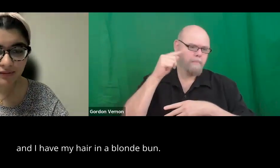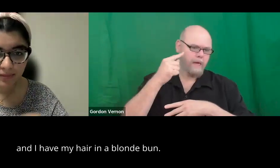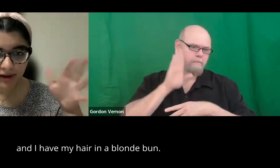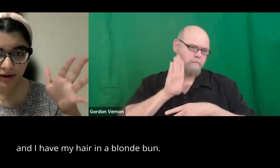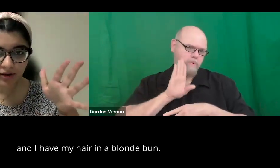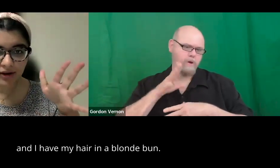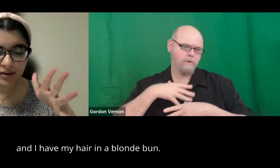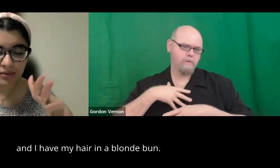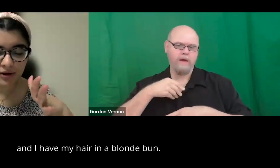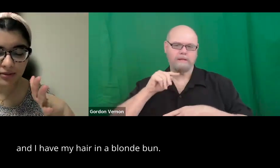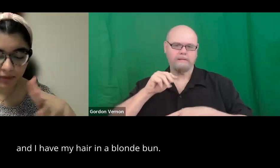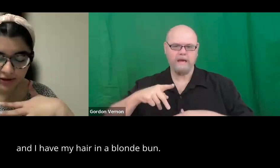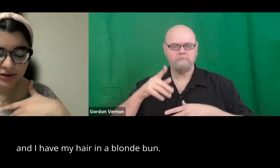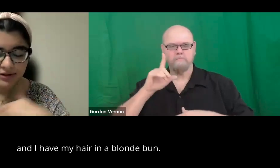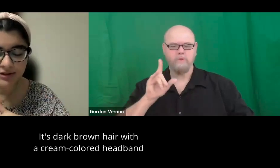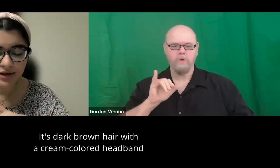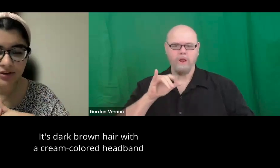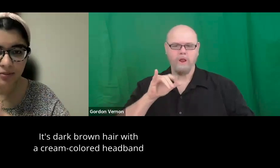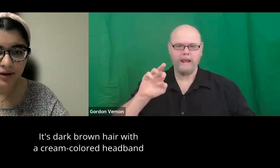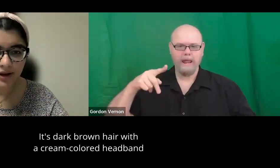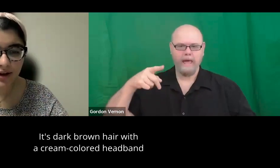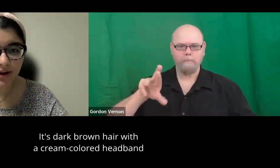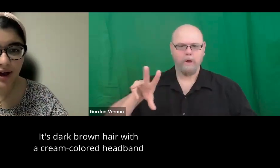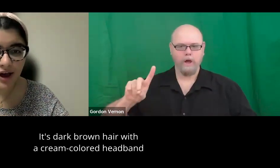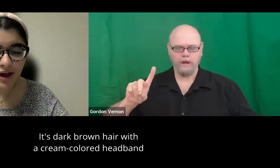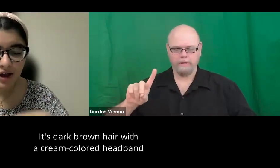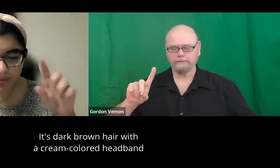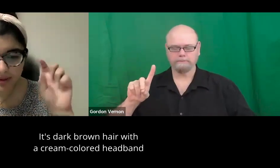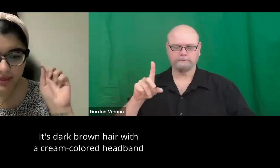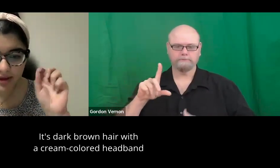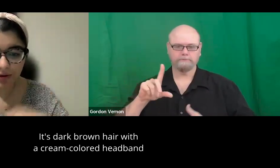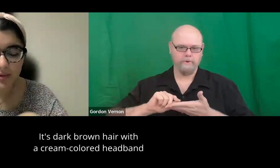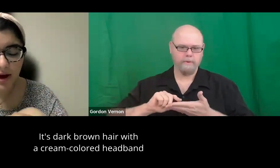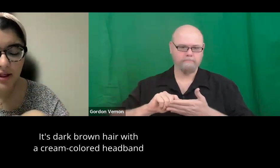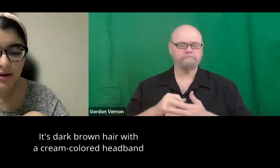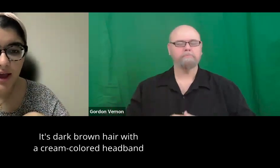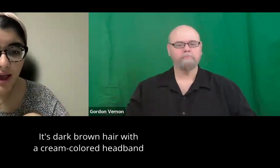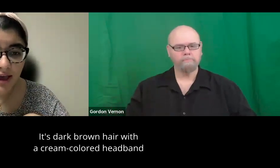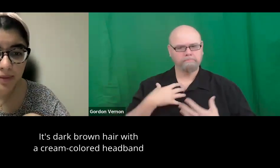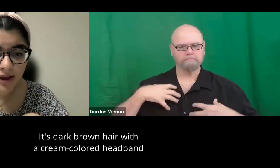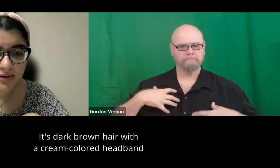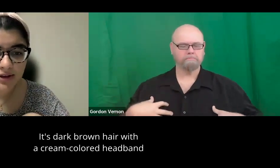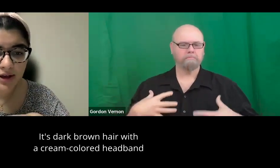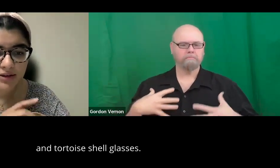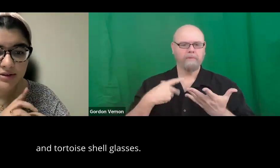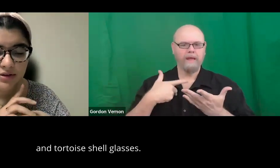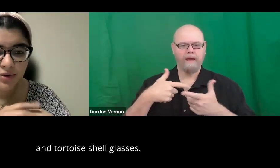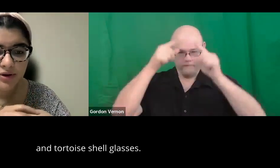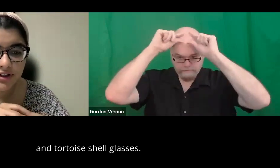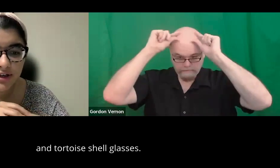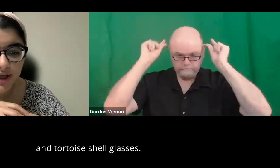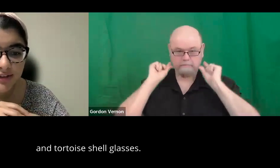And I have my hair in a blonde bun. It's dark brown hair with a cream colored headband